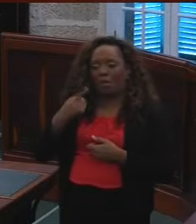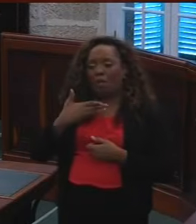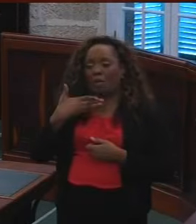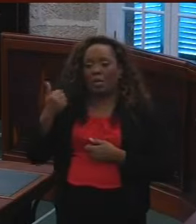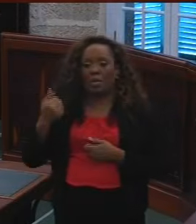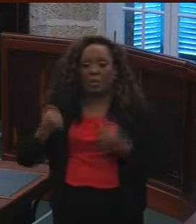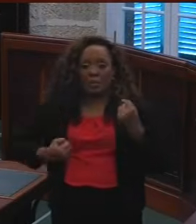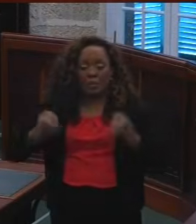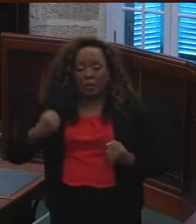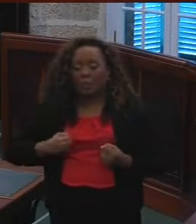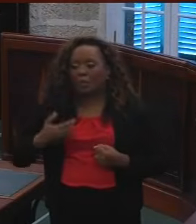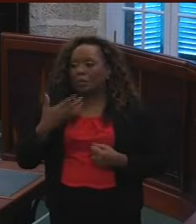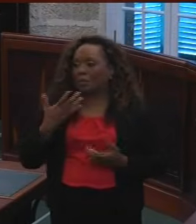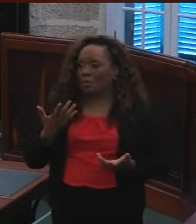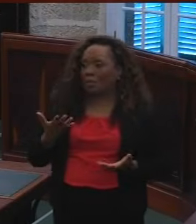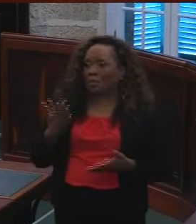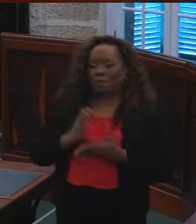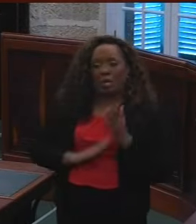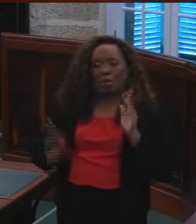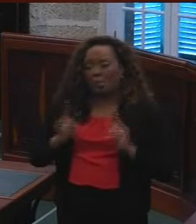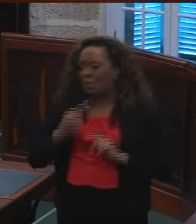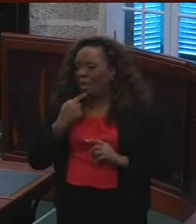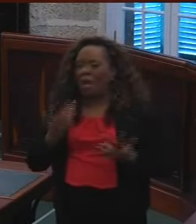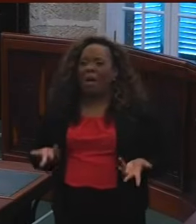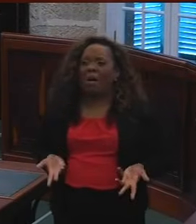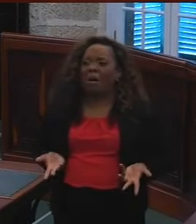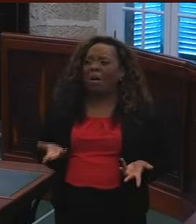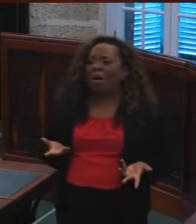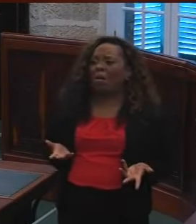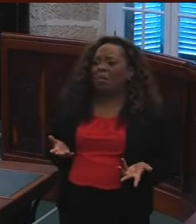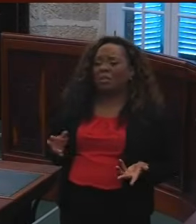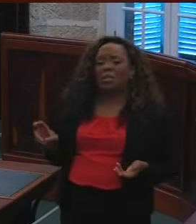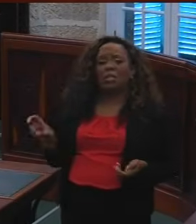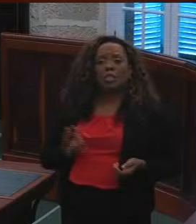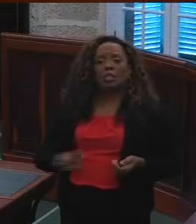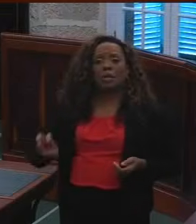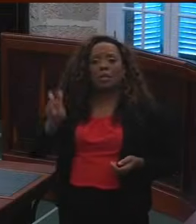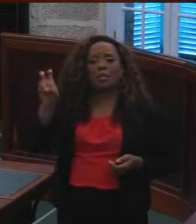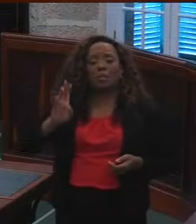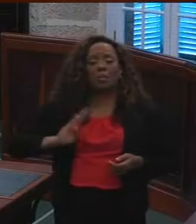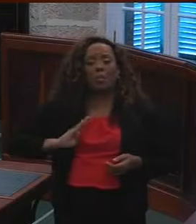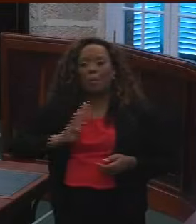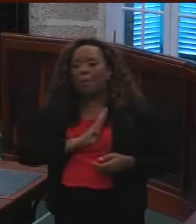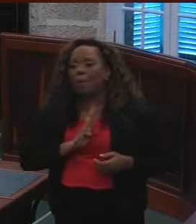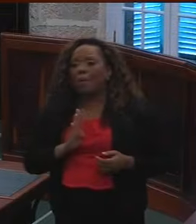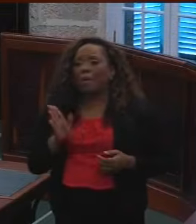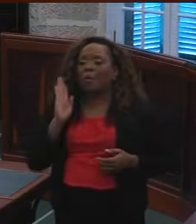sir. Some have said it's a privatization, they've called it a divestment, they've called it all kinds of things.